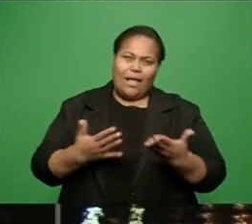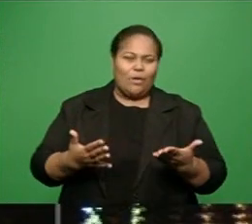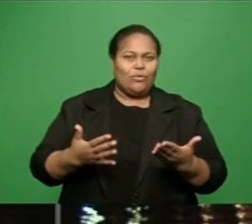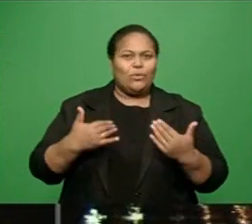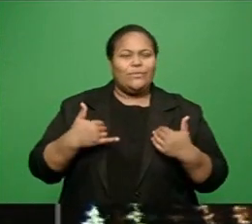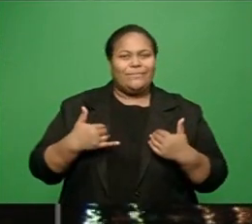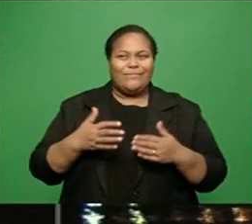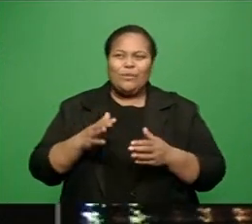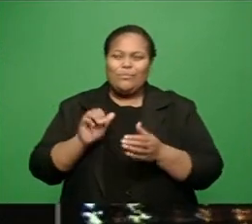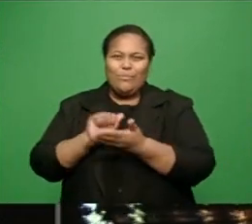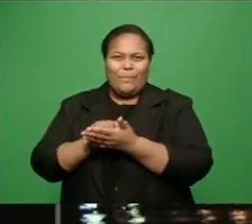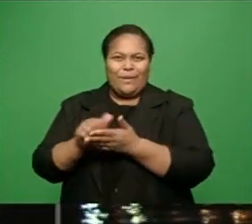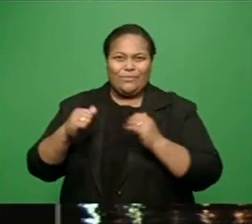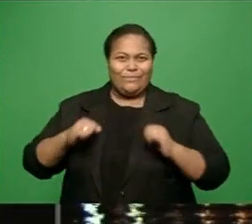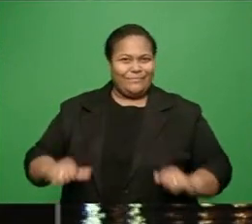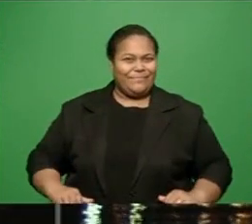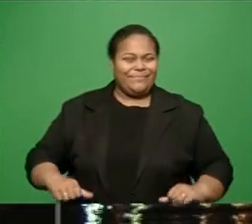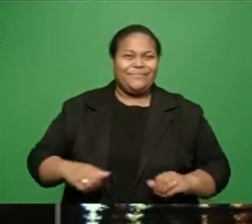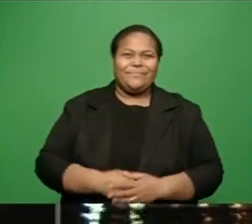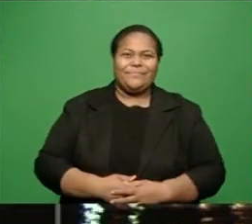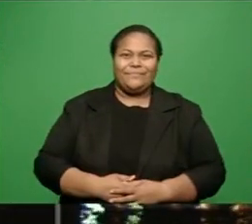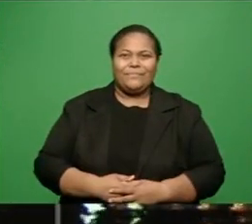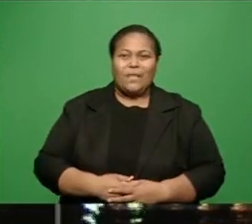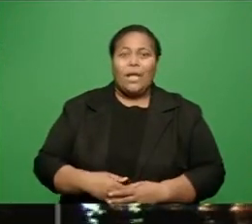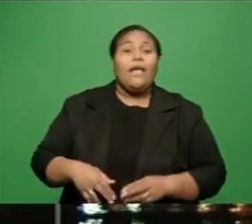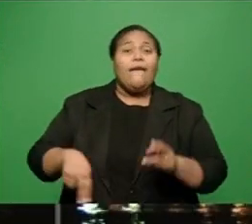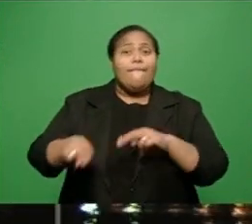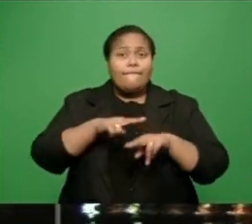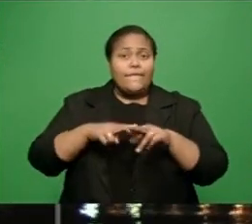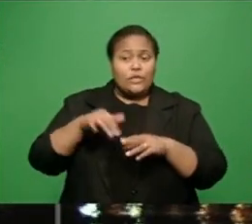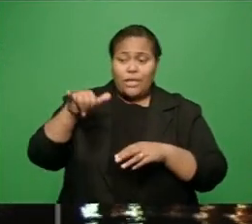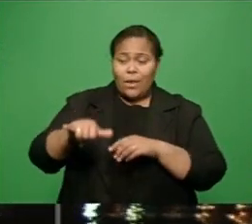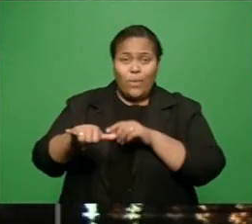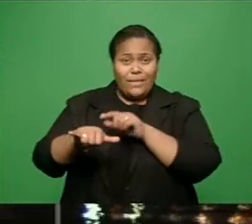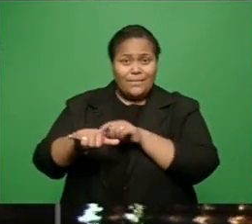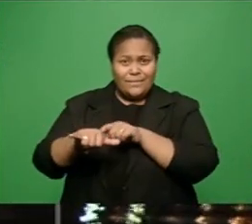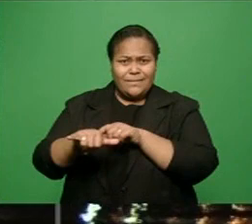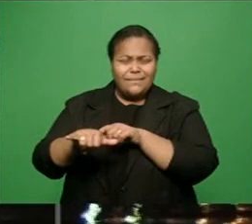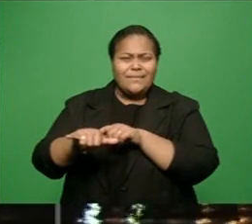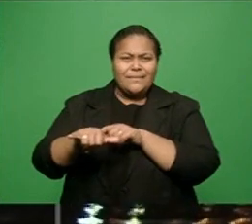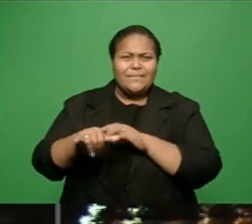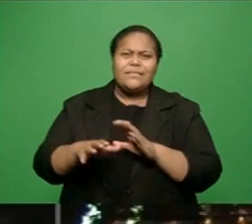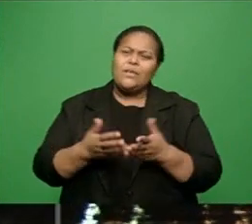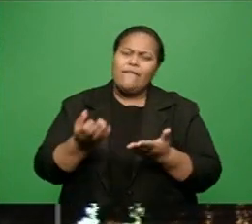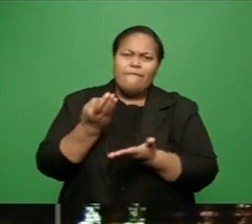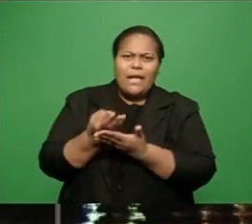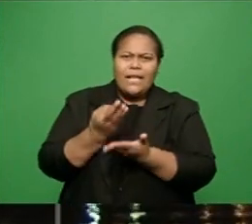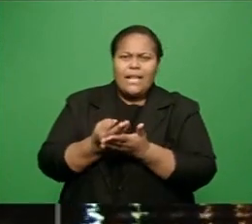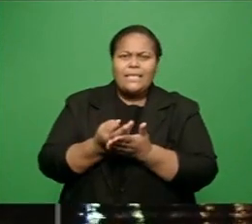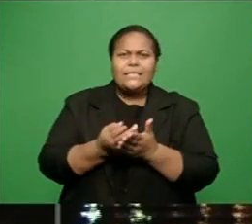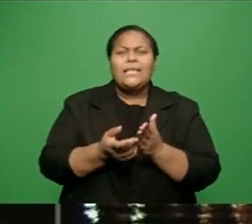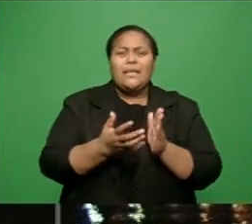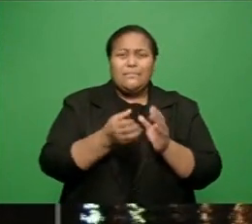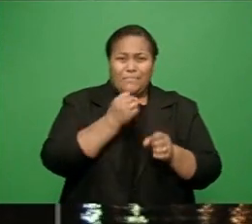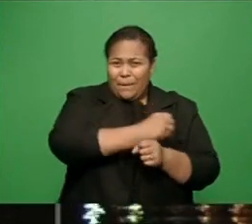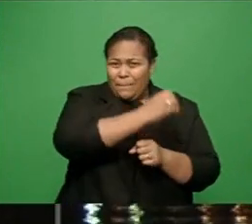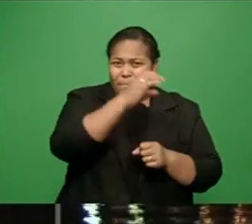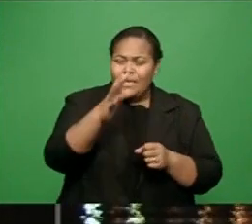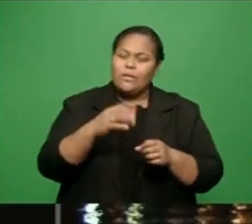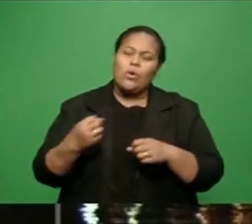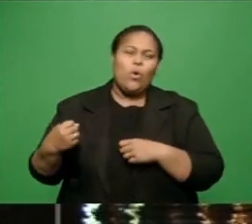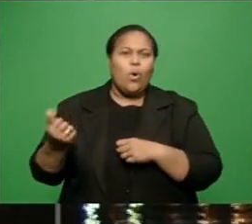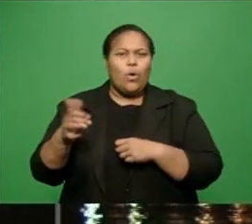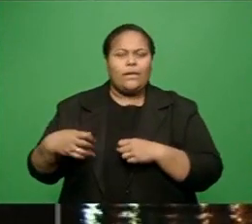All information about Fiji Airways and Wangavuka Financing Limited has already been provided to Parliament and documents have been